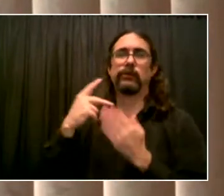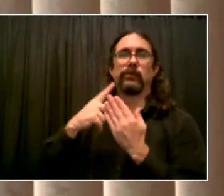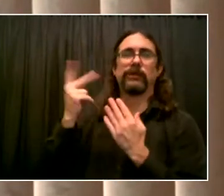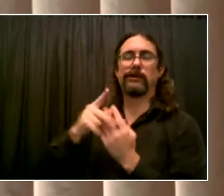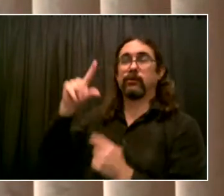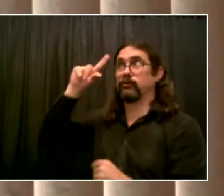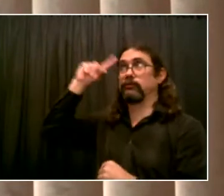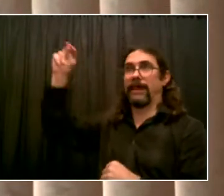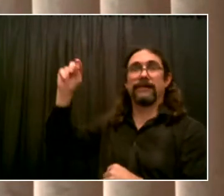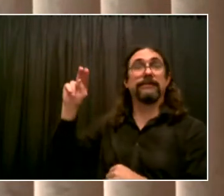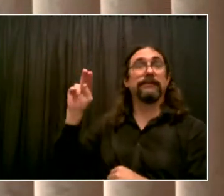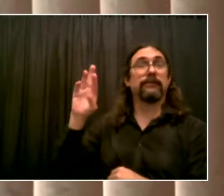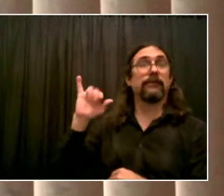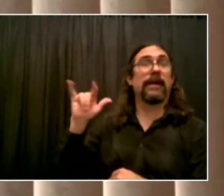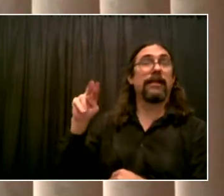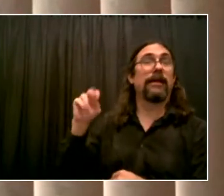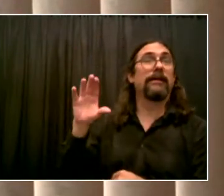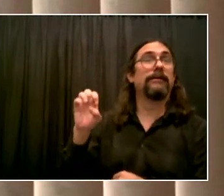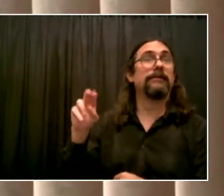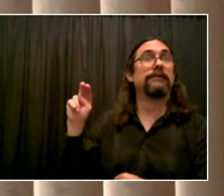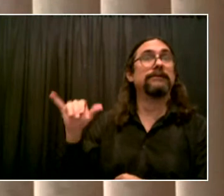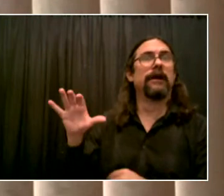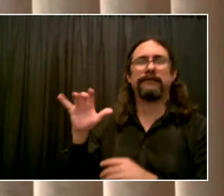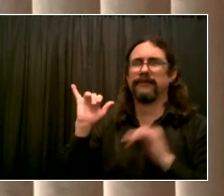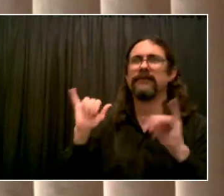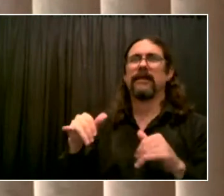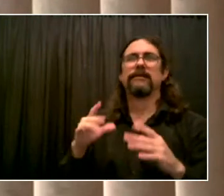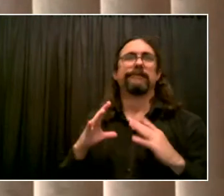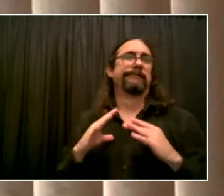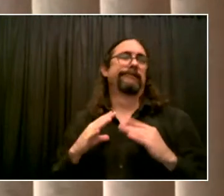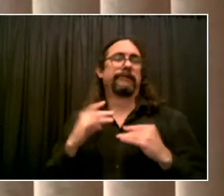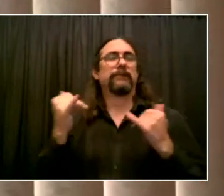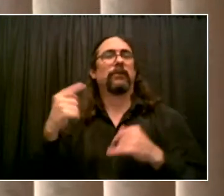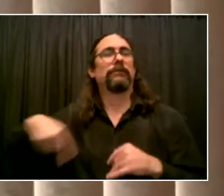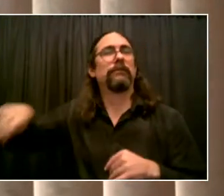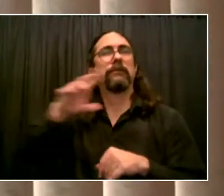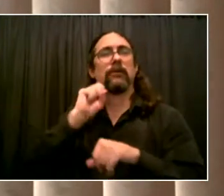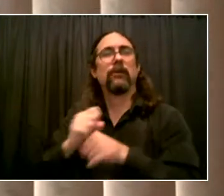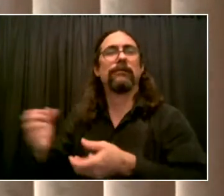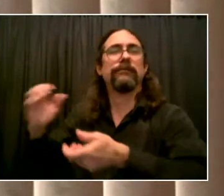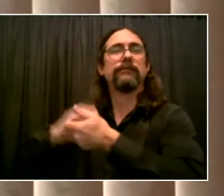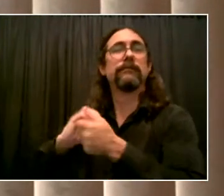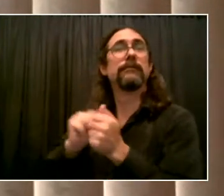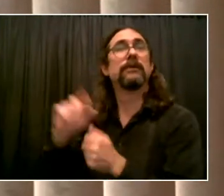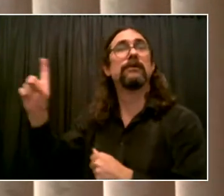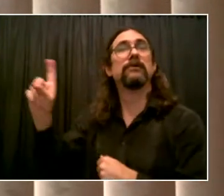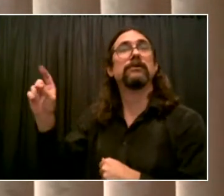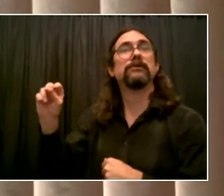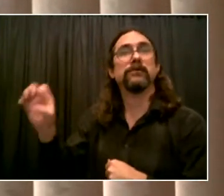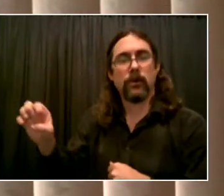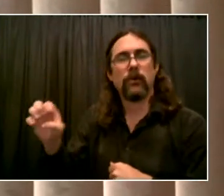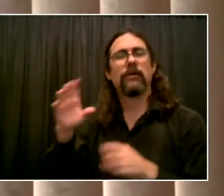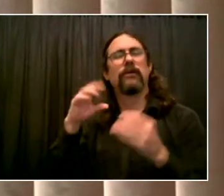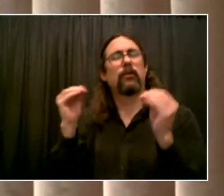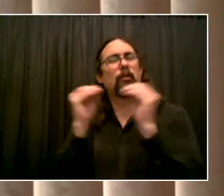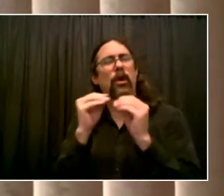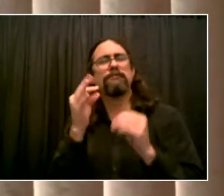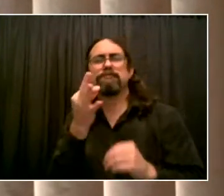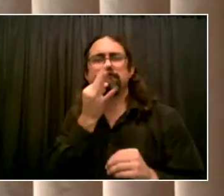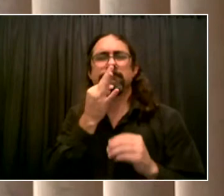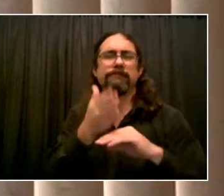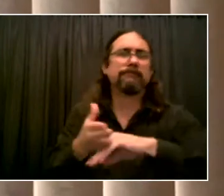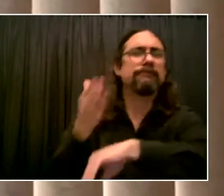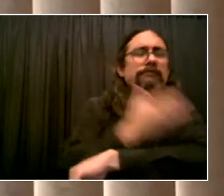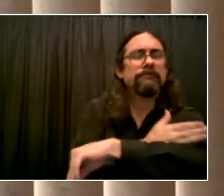out a program that actually brings out all the talents and skills of our kids, not just of some, not to just test for privilege, but to test for